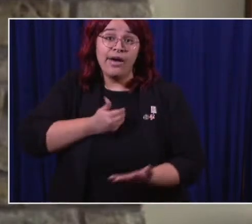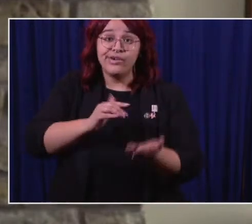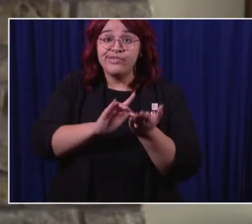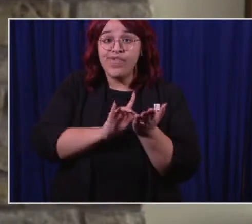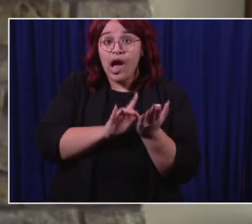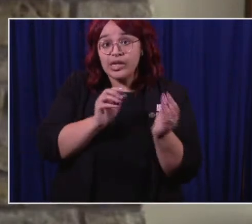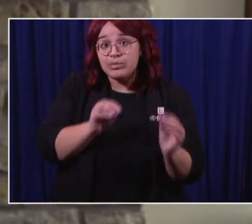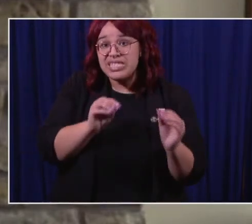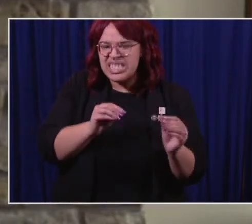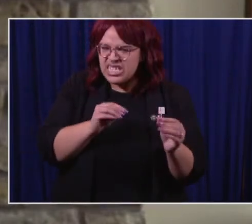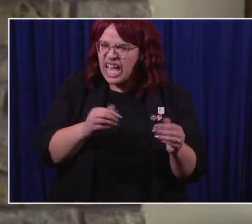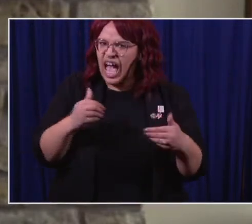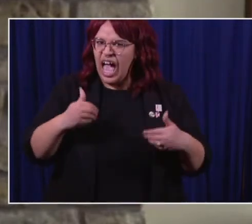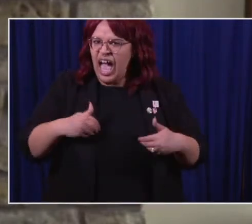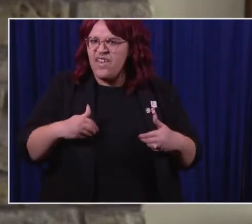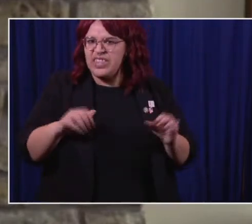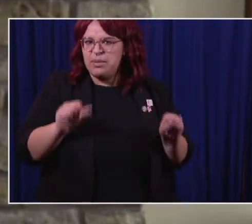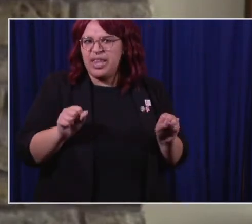and like